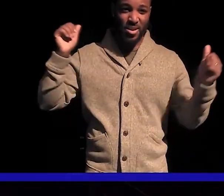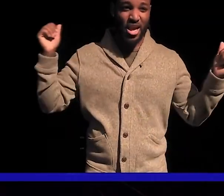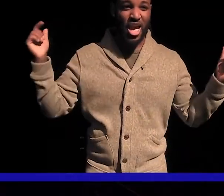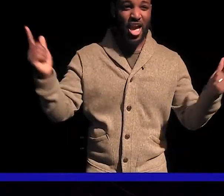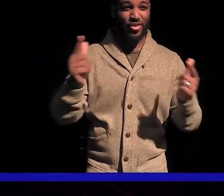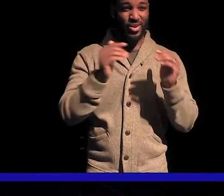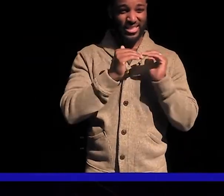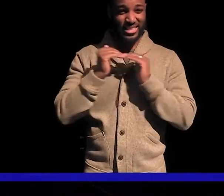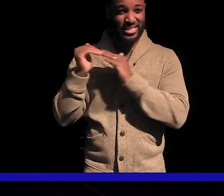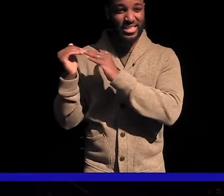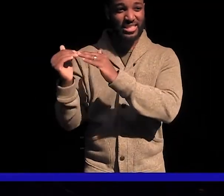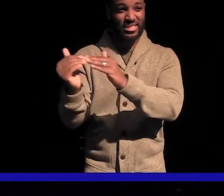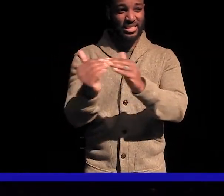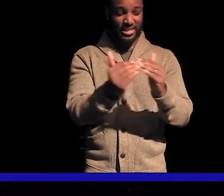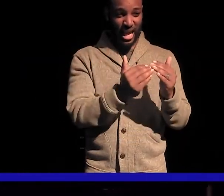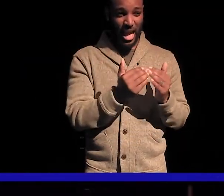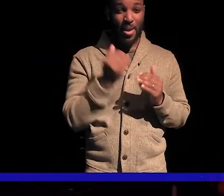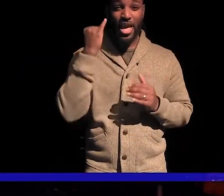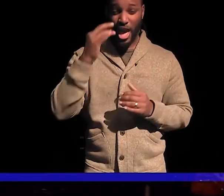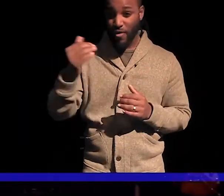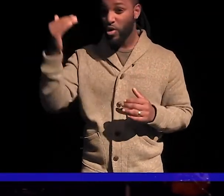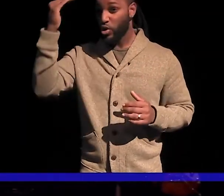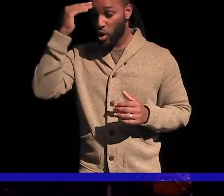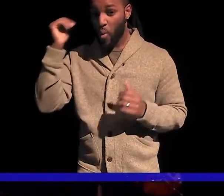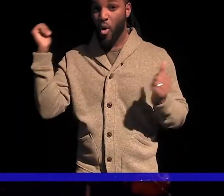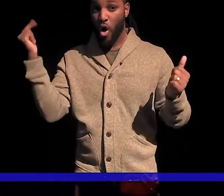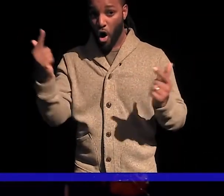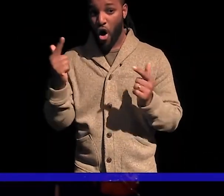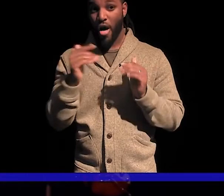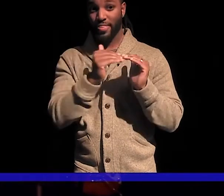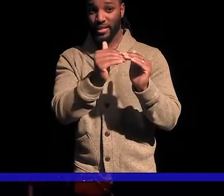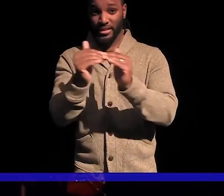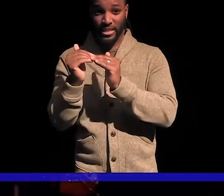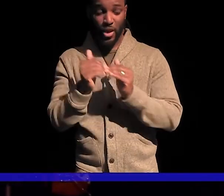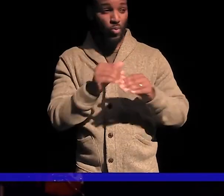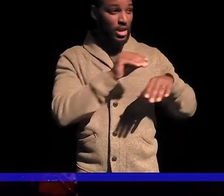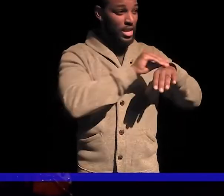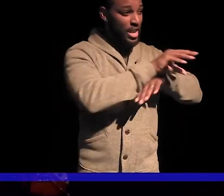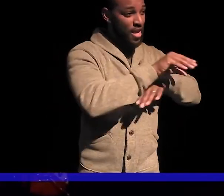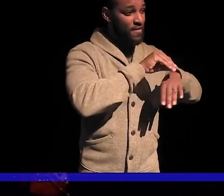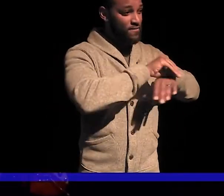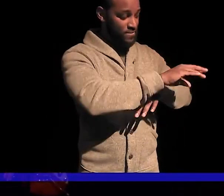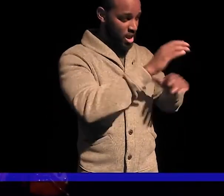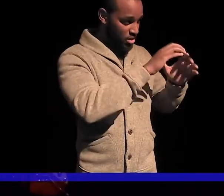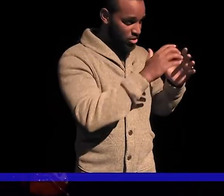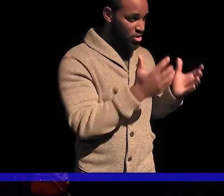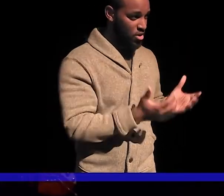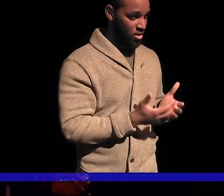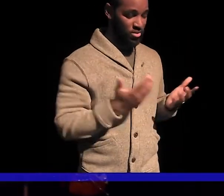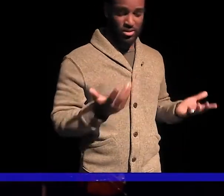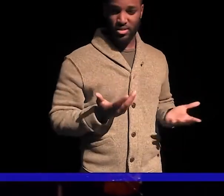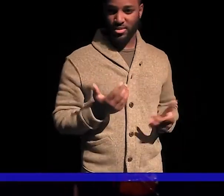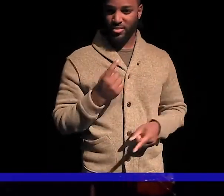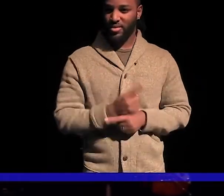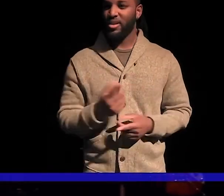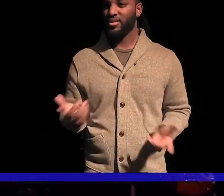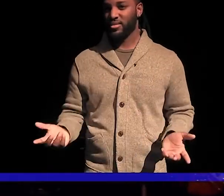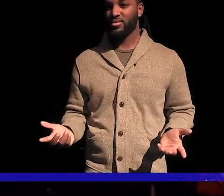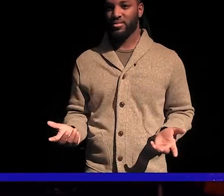that advances the power and the presence of the kingdom of God upon the face of the earth.